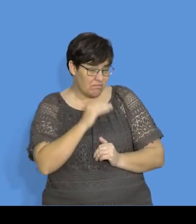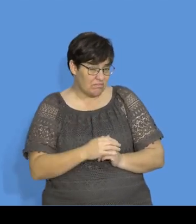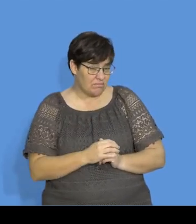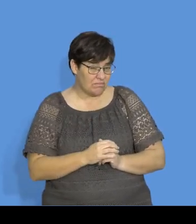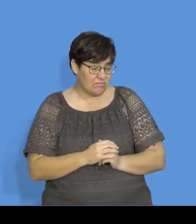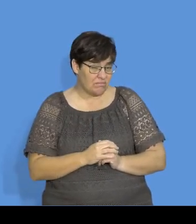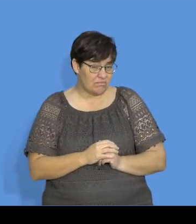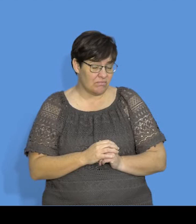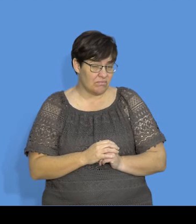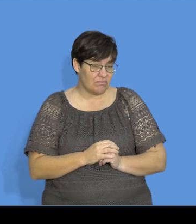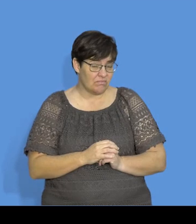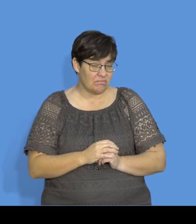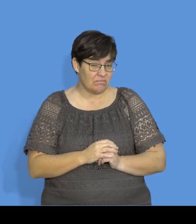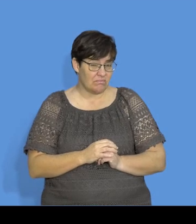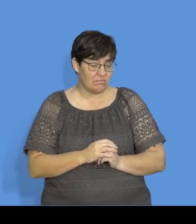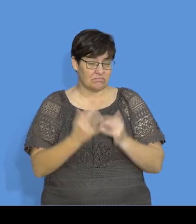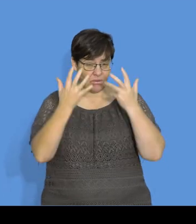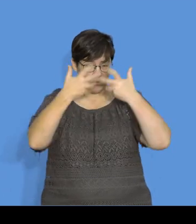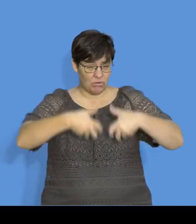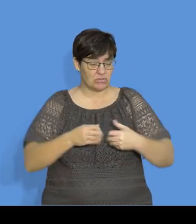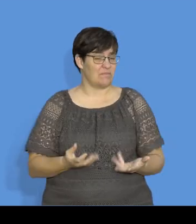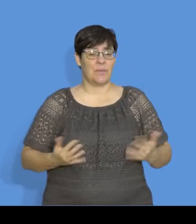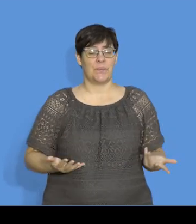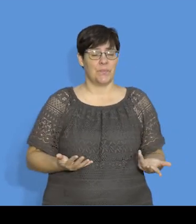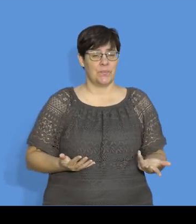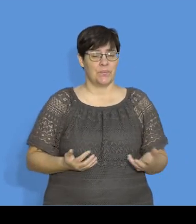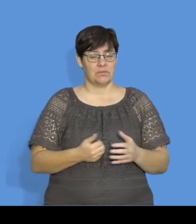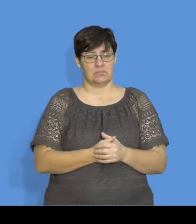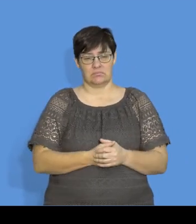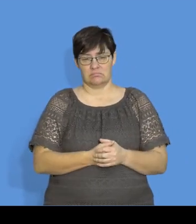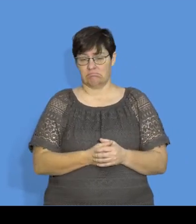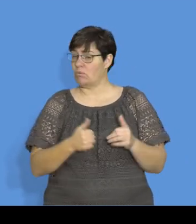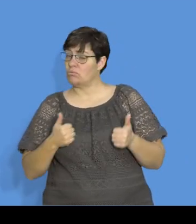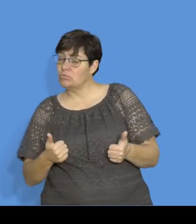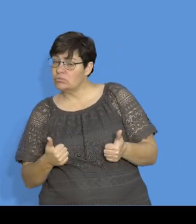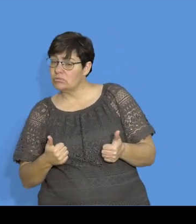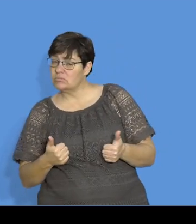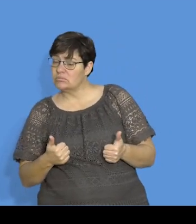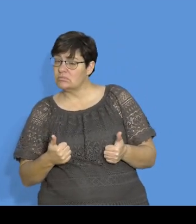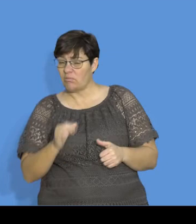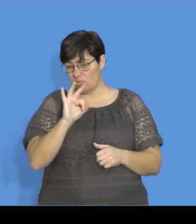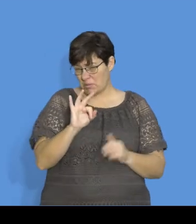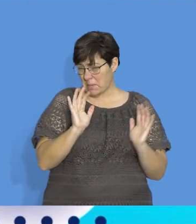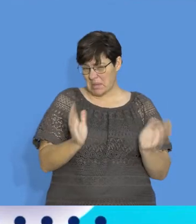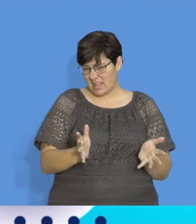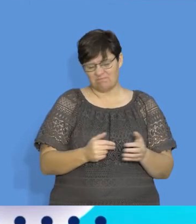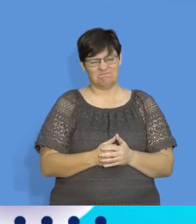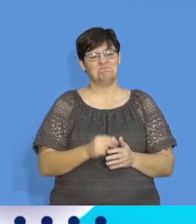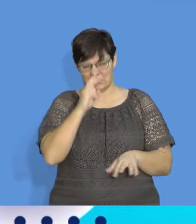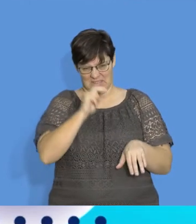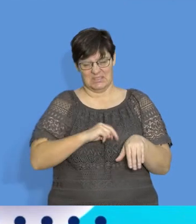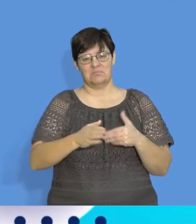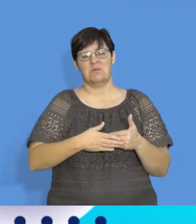is there, what kind of correlation with 3 points? Is it a good thing to use 3 points?